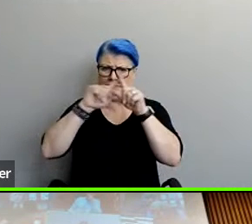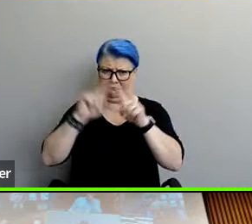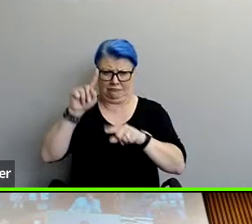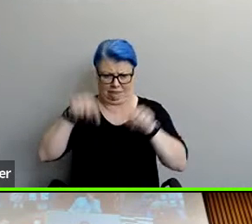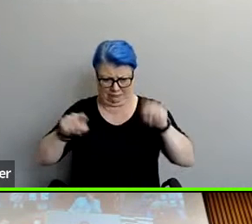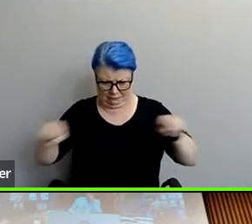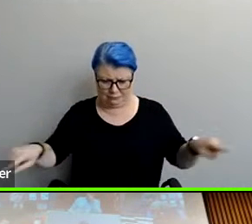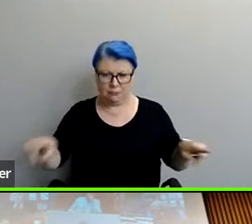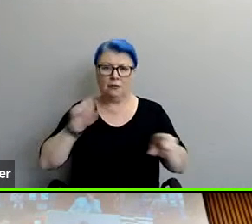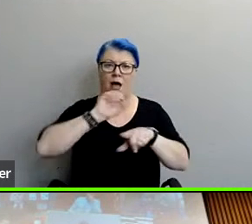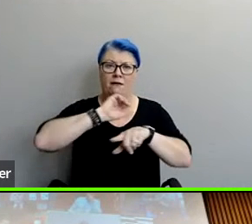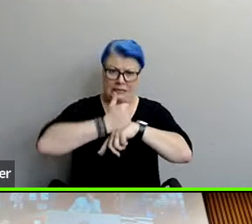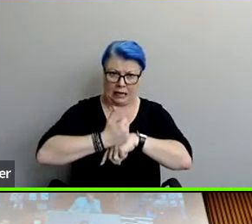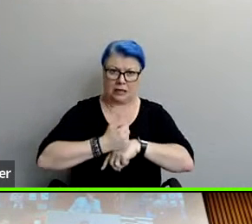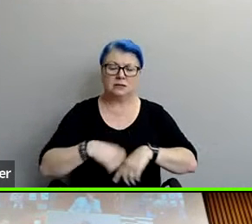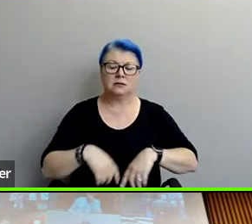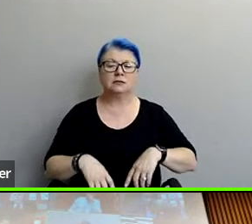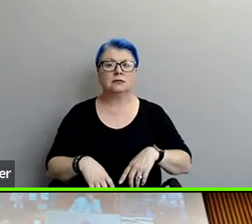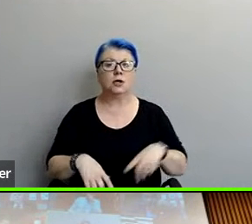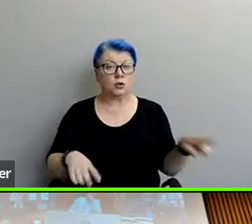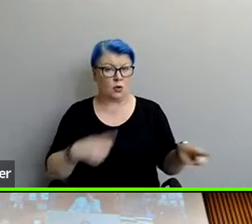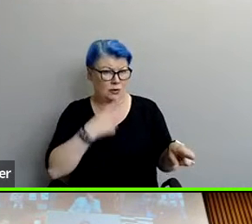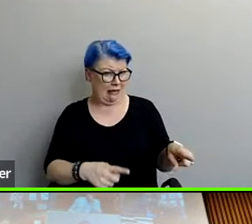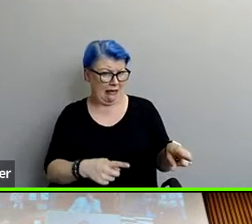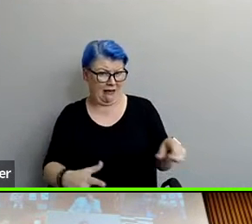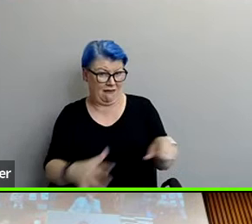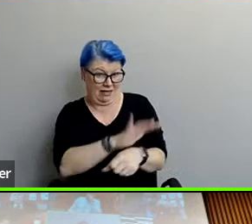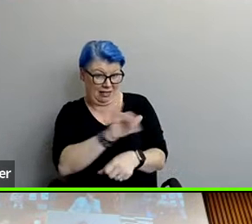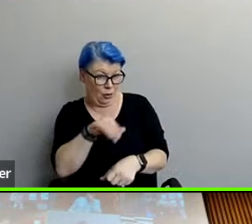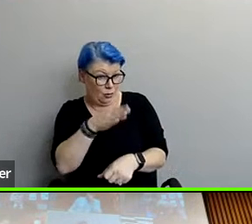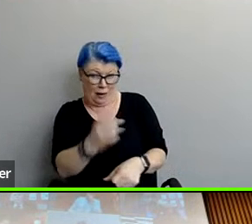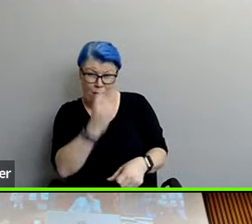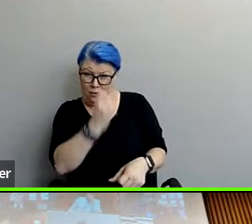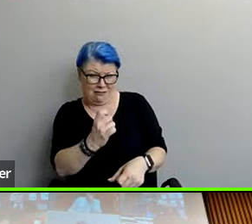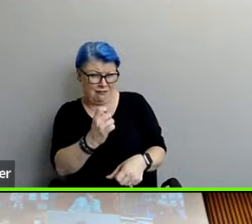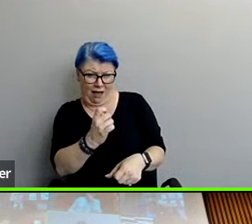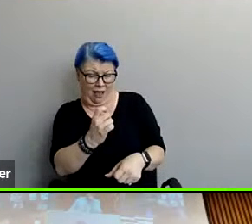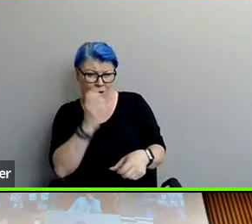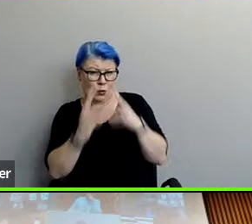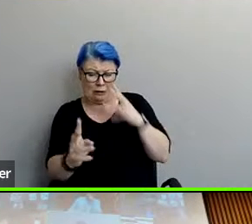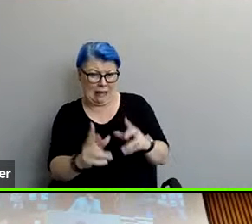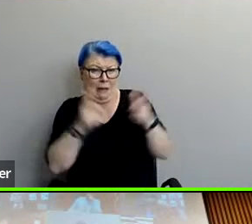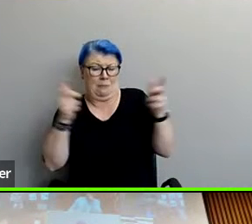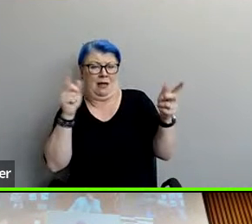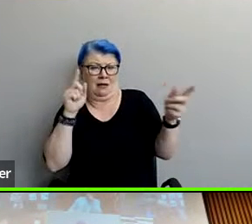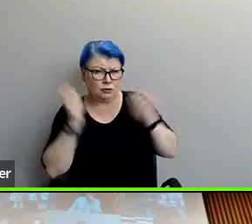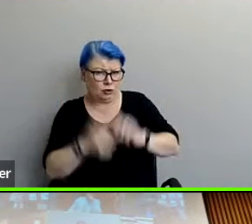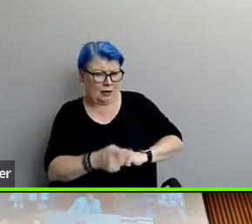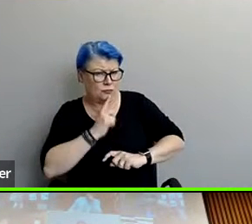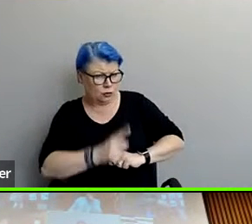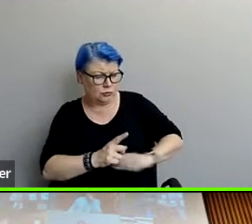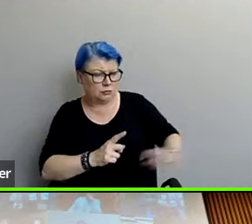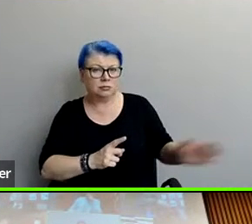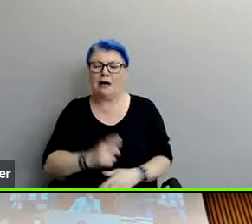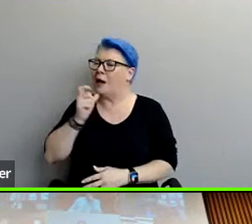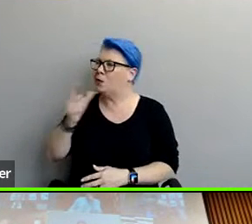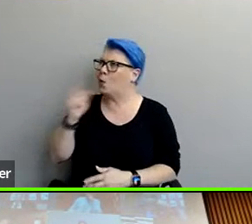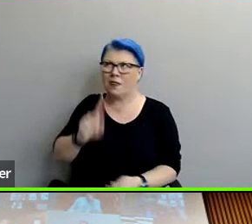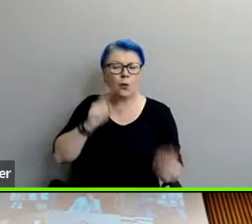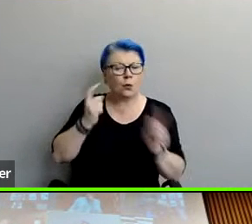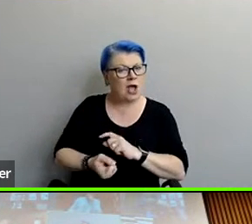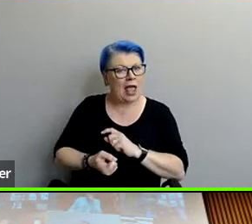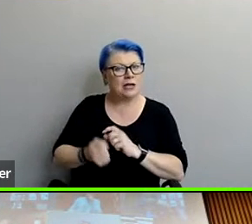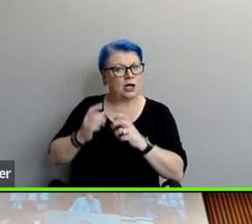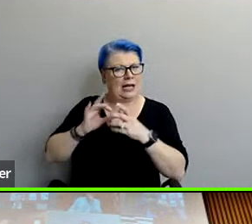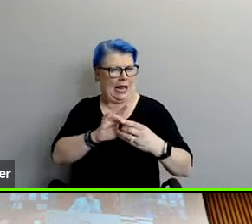vacancies. So you're saying filling those vacancies wouldn't make a definite change? I don't think it would make a change in terms